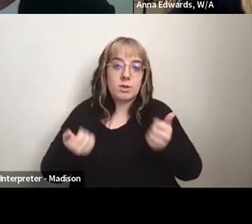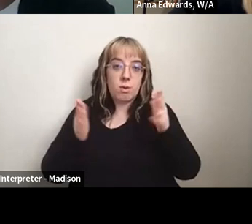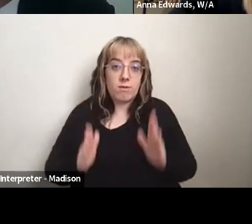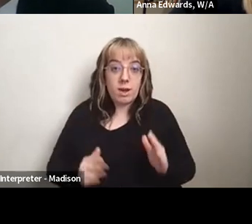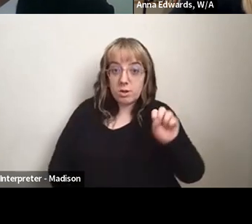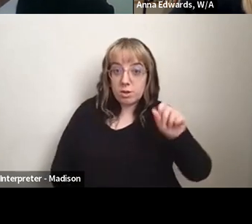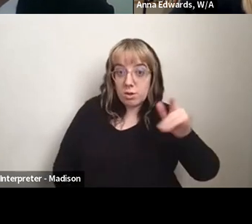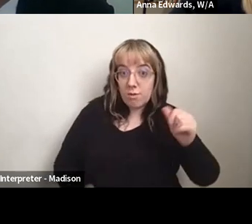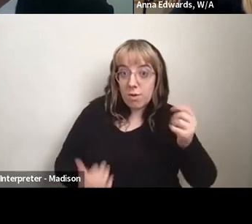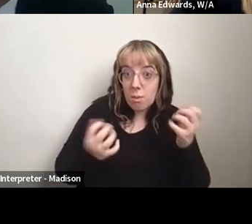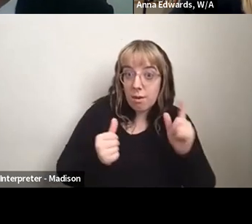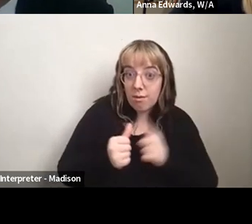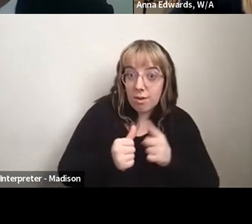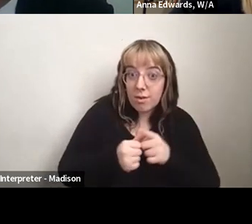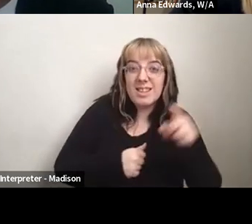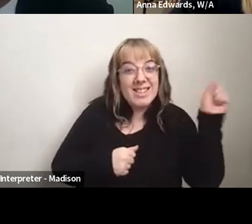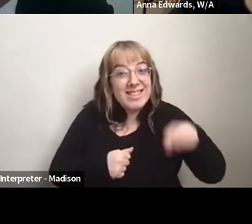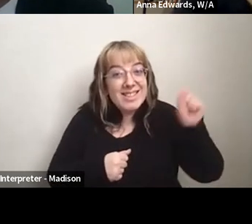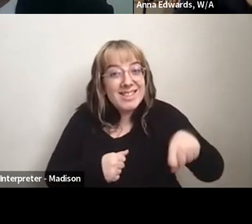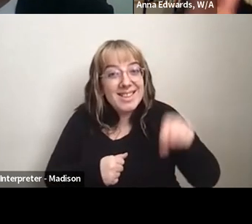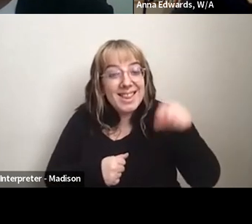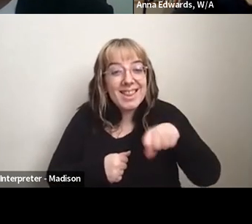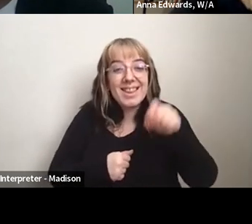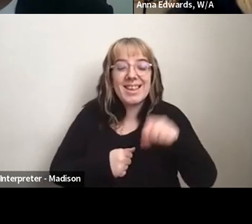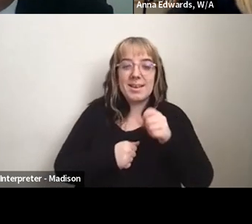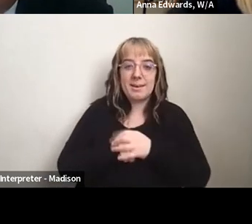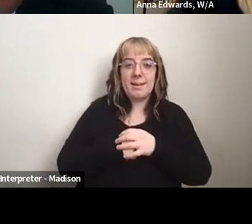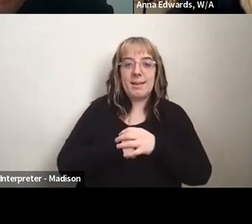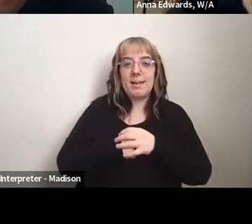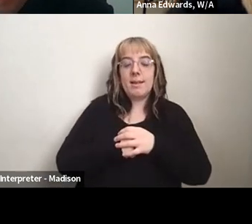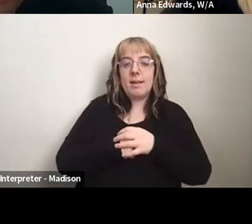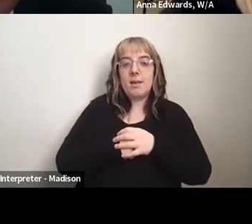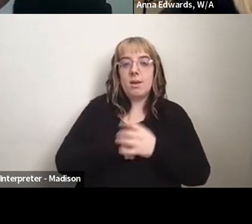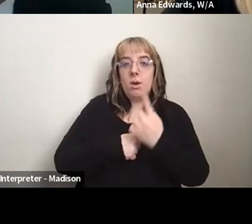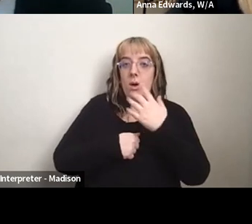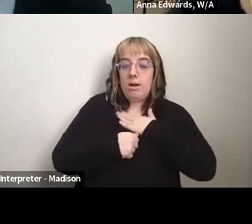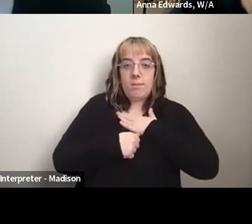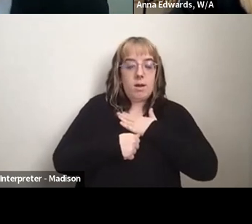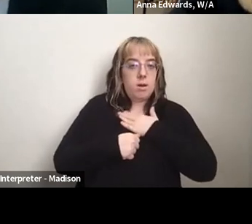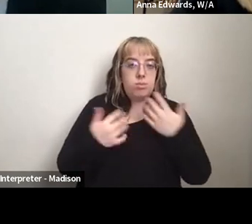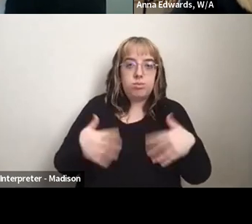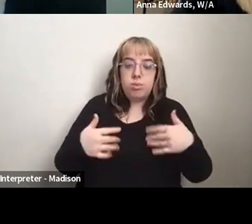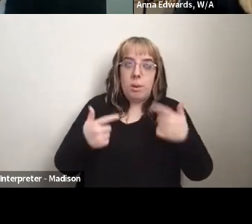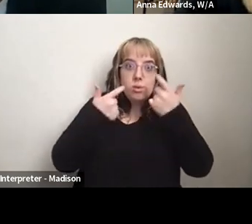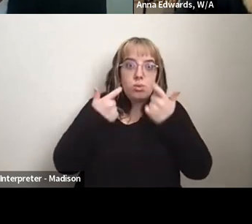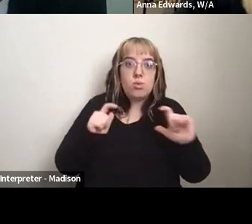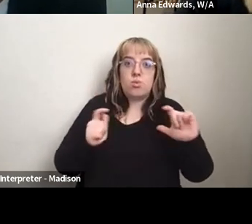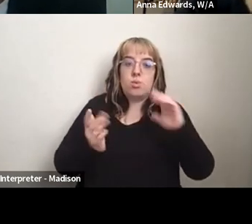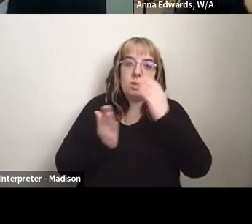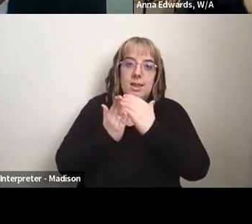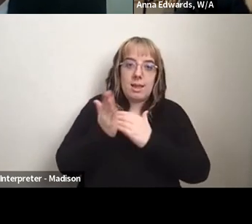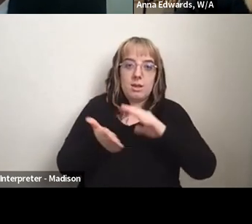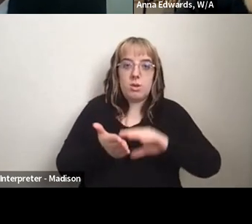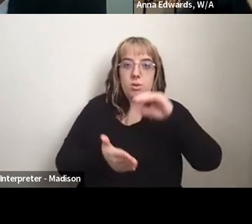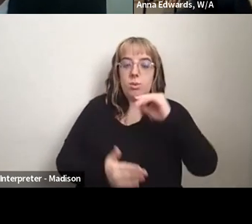want to go first with your answer on that one? Yes. One of my biggest lessons learned, and has